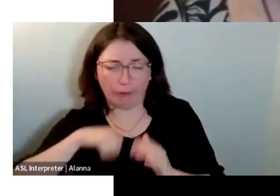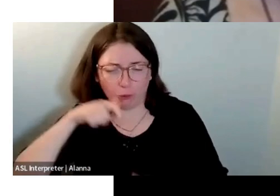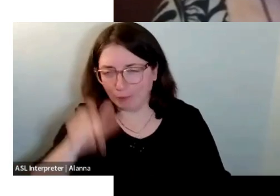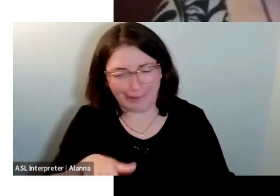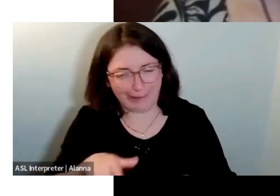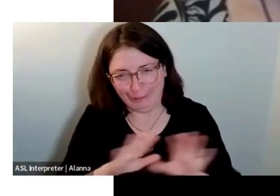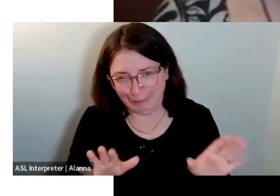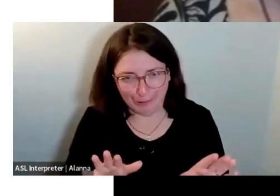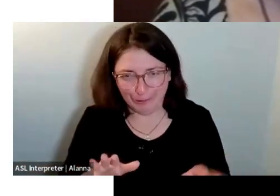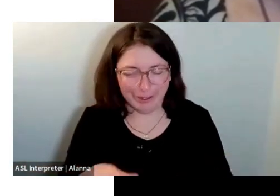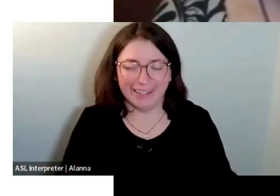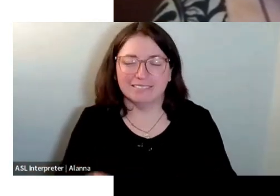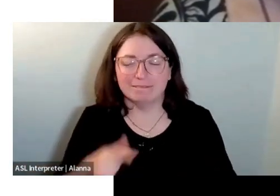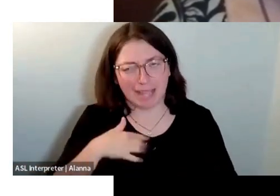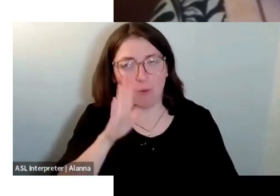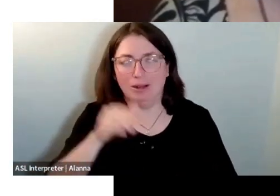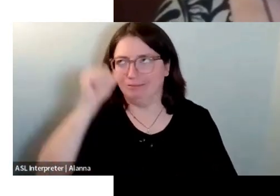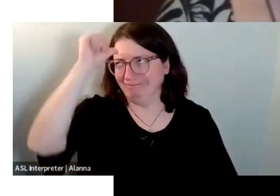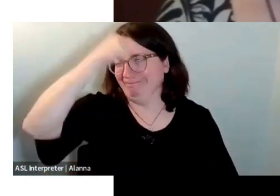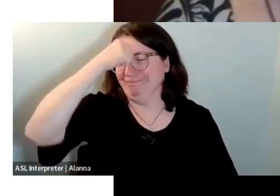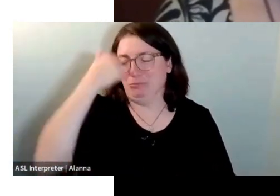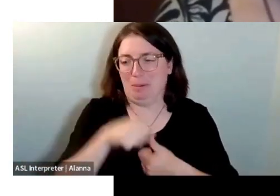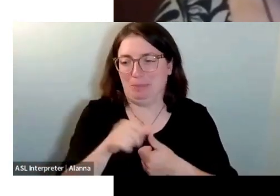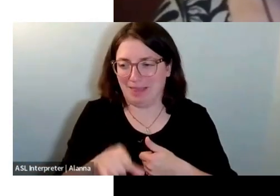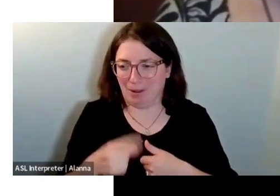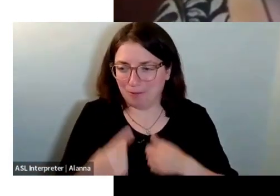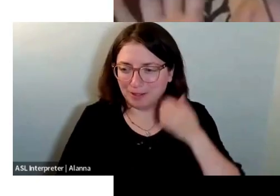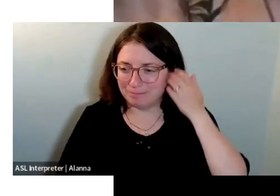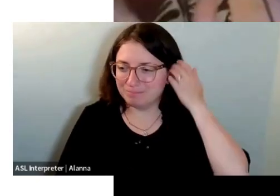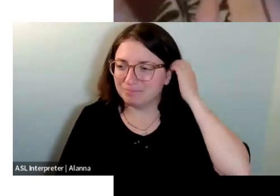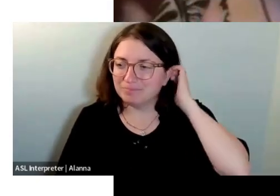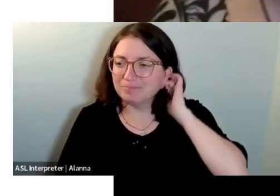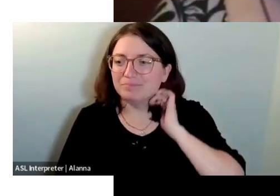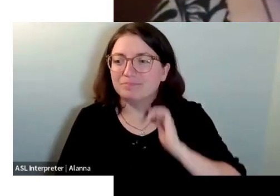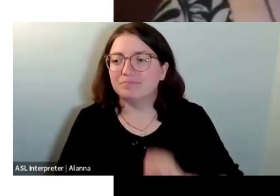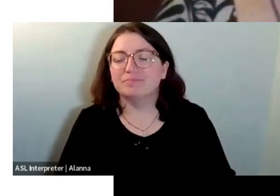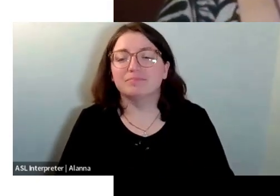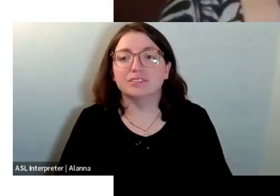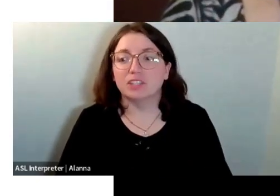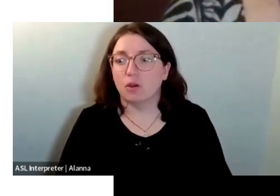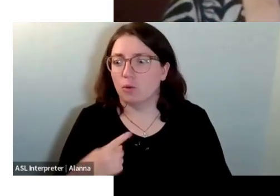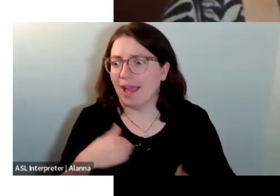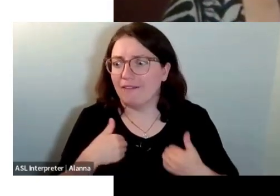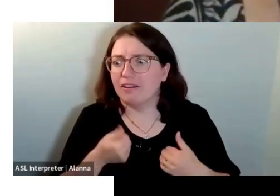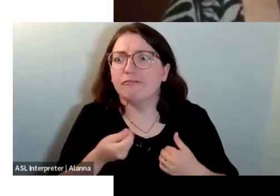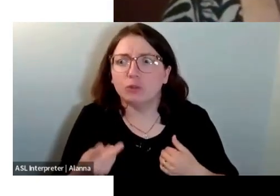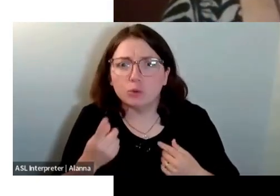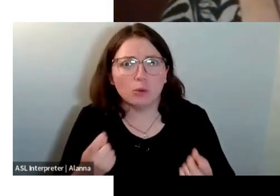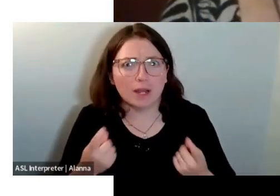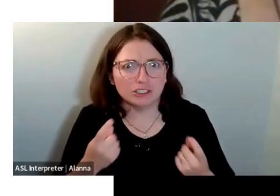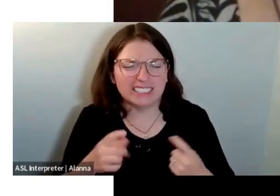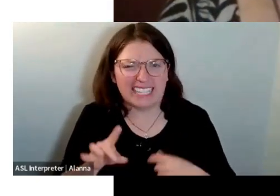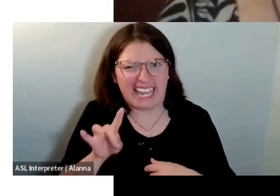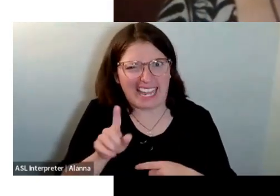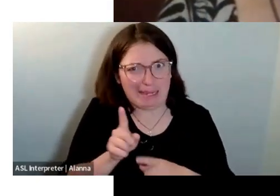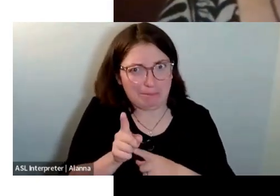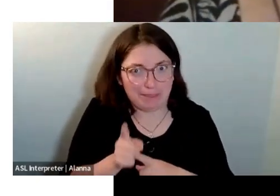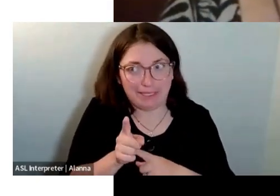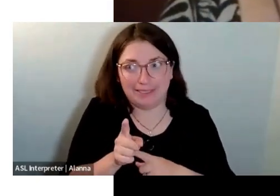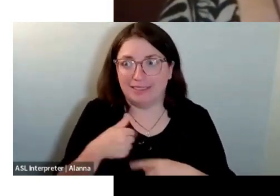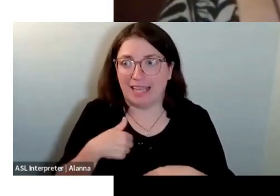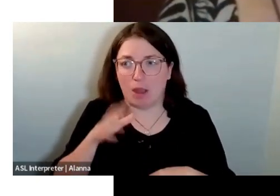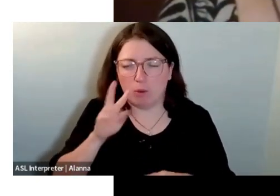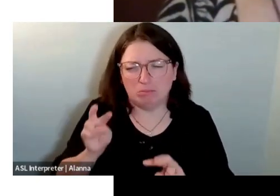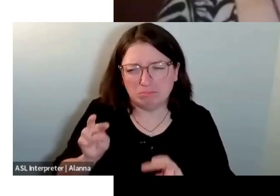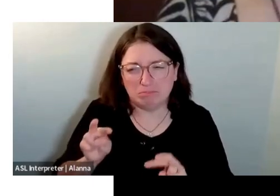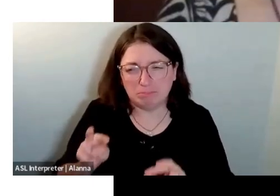Good. and we do have a few questions, and we have about 8 minutes. I'll try to Sure. keep an eye if anything else